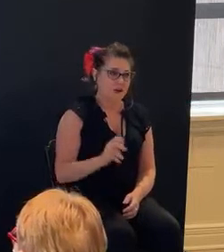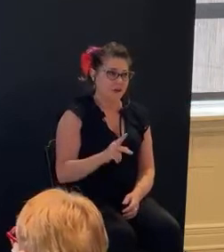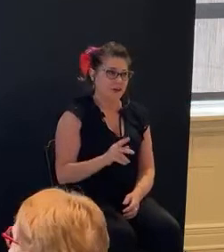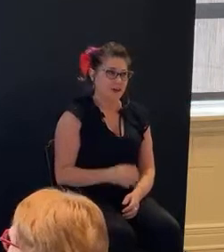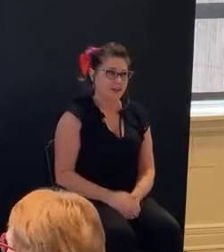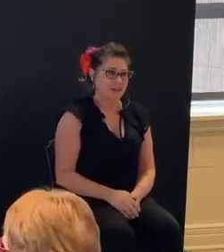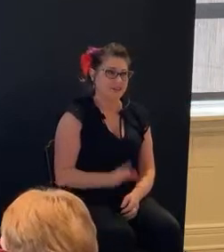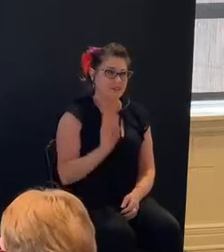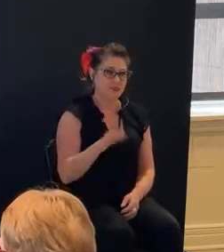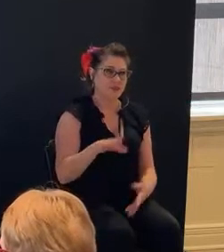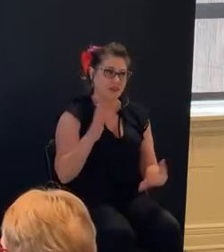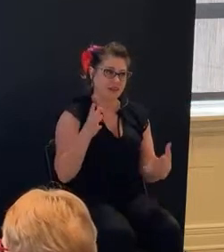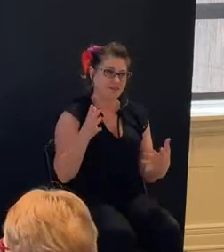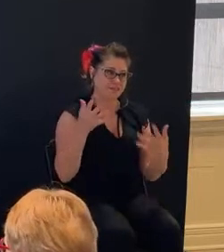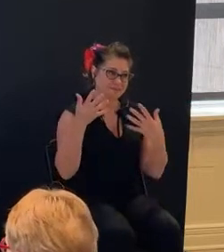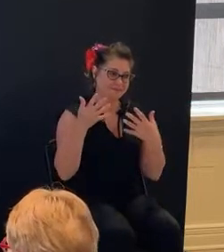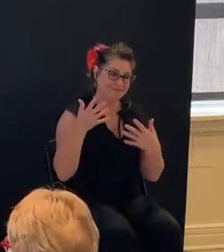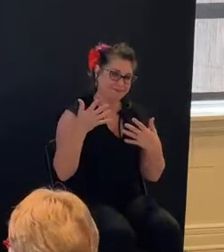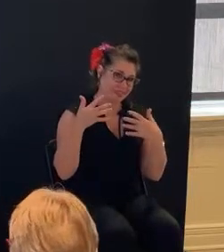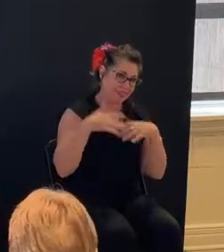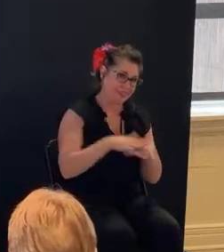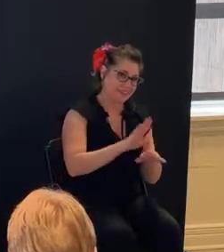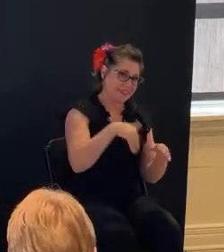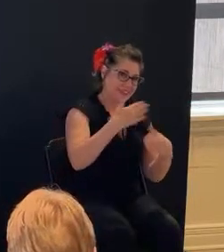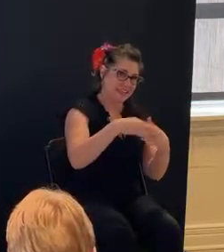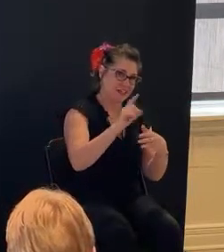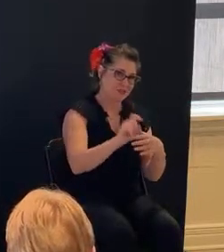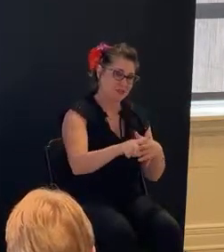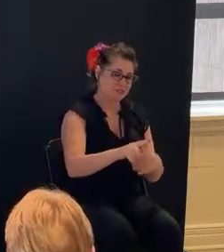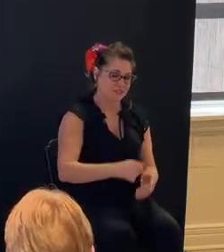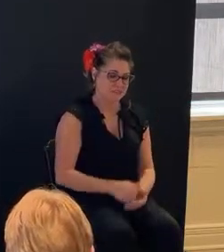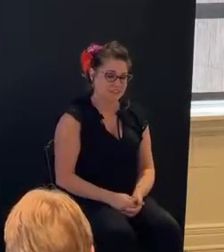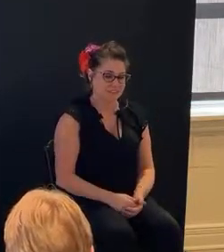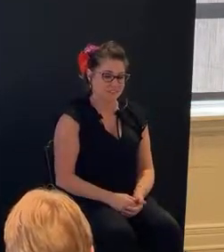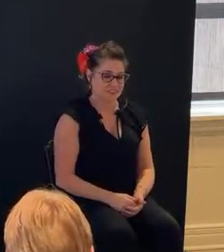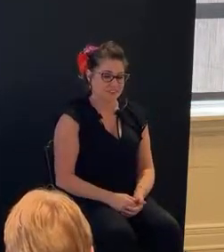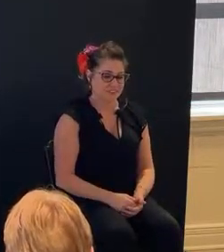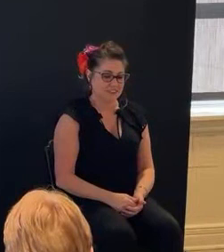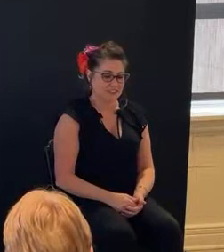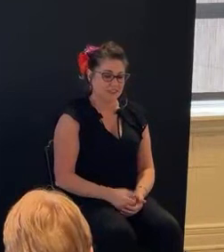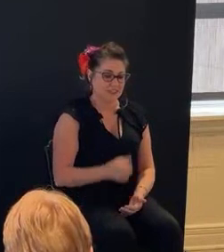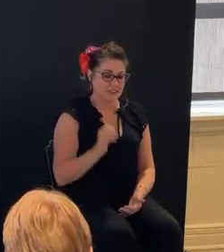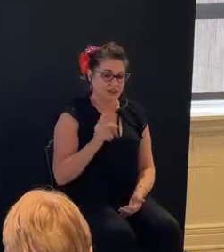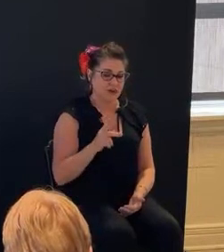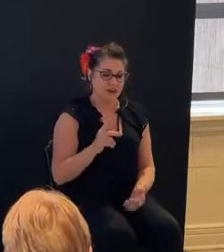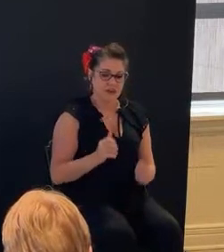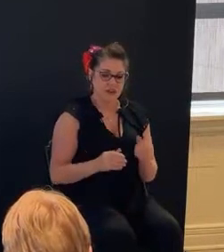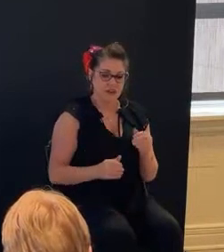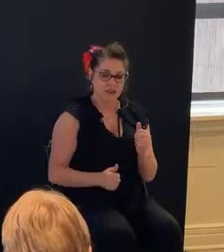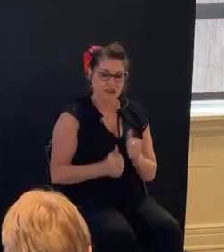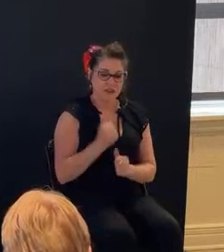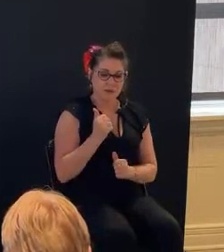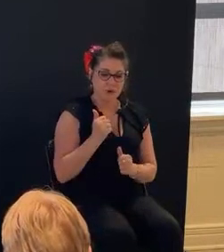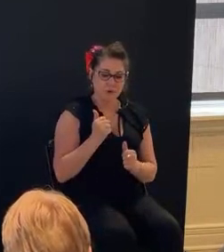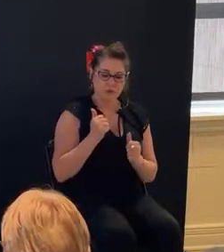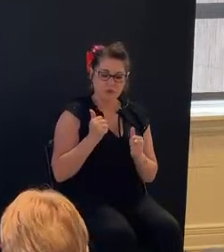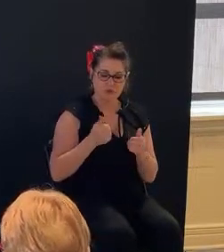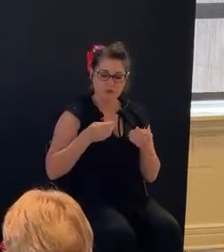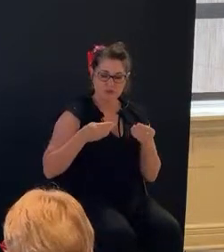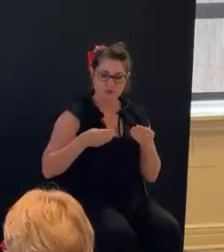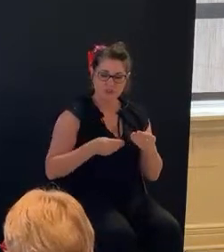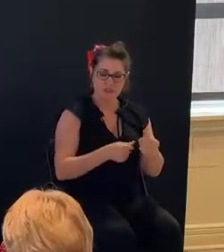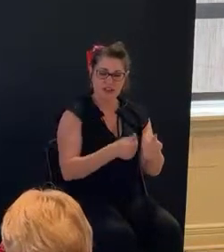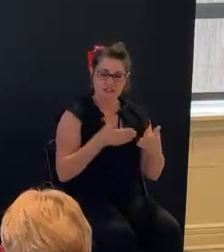next question, which, you know, it's about, you know, the most effective ways that you believe to communicate